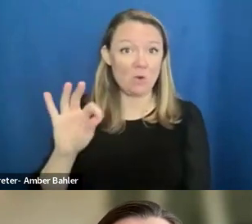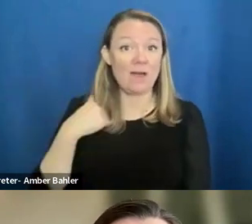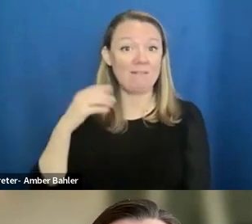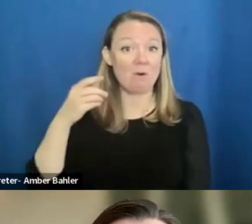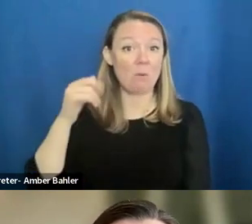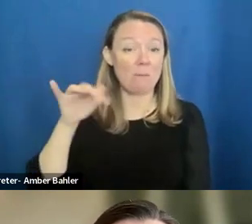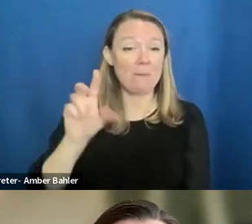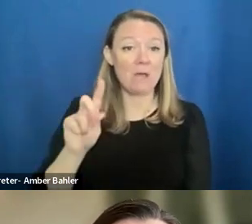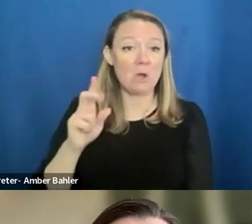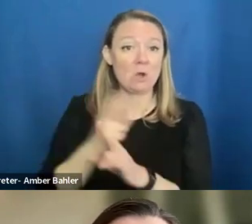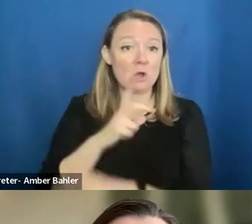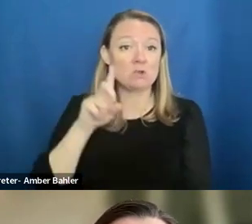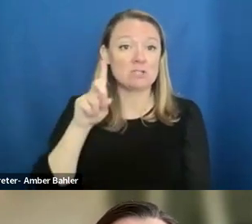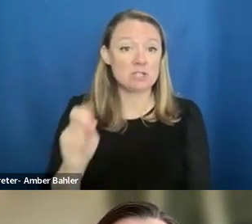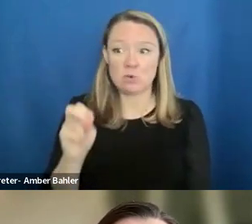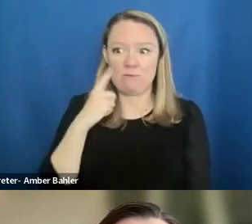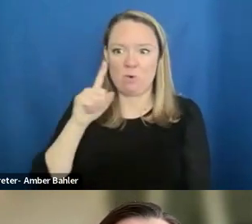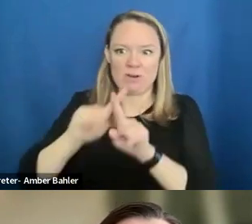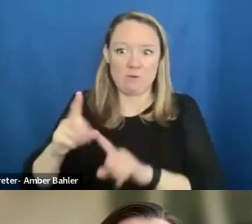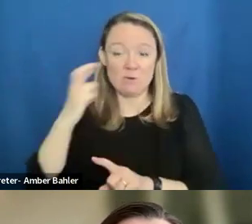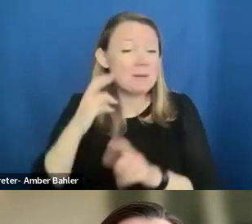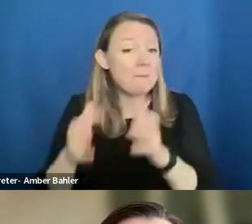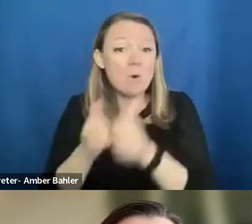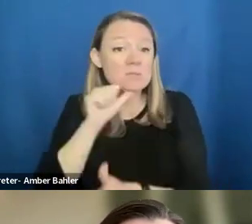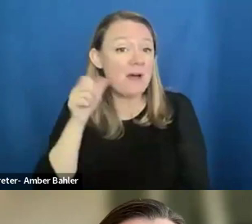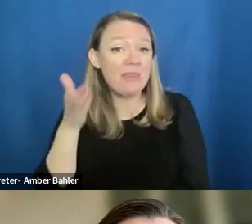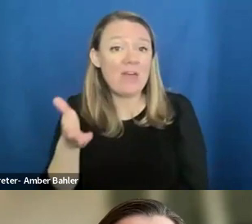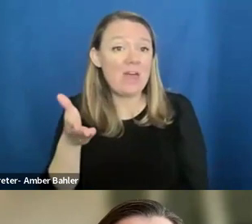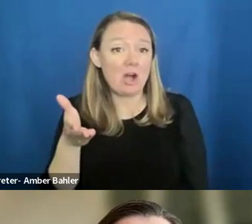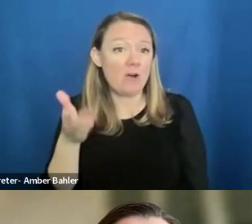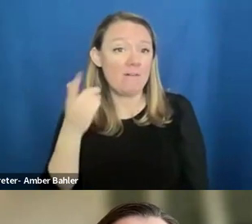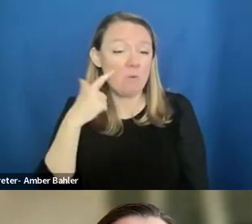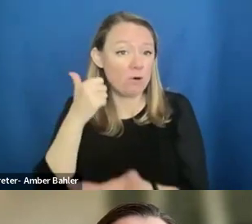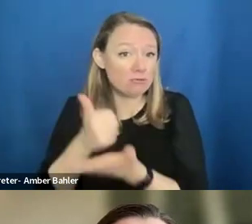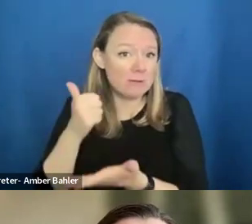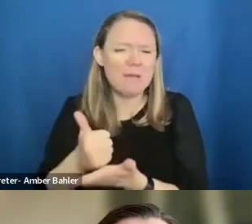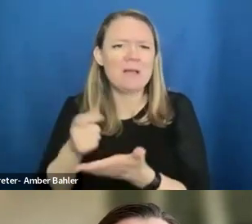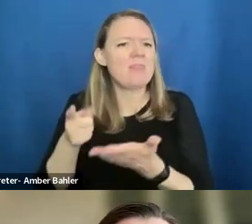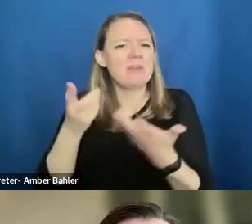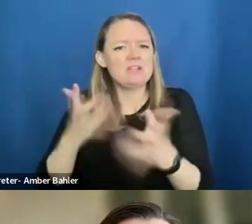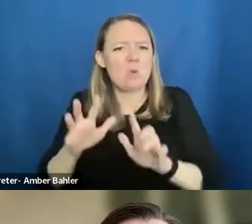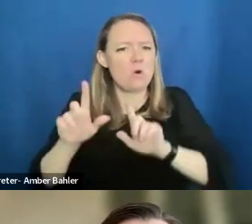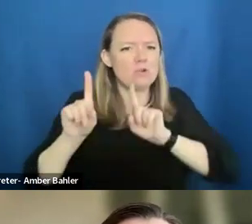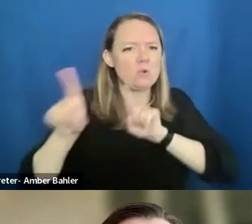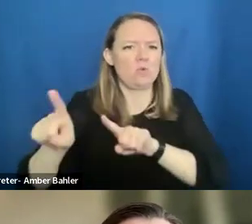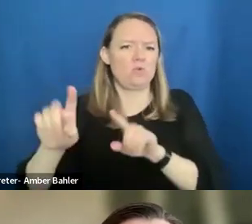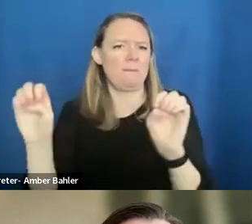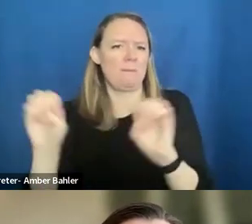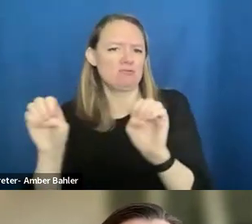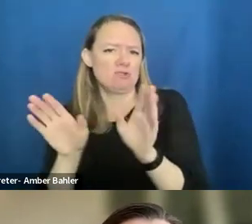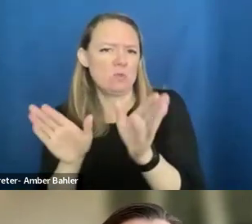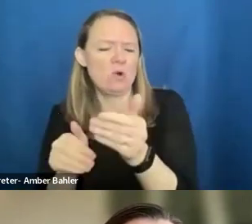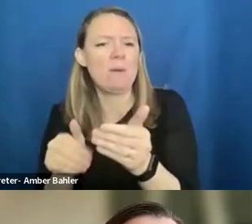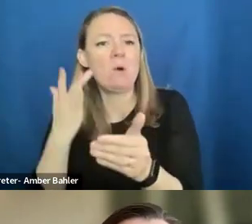of them are not there seeking treatment, and they are not wanting to be there, because when you're in the ED, you're not able